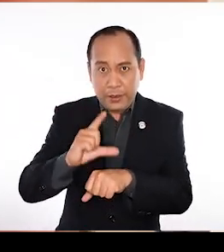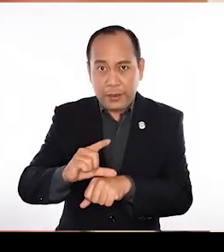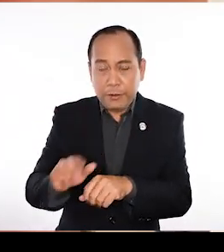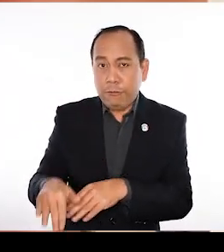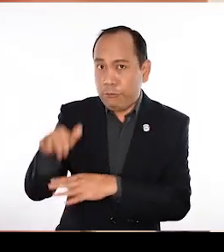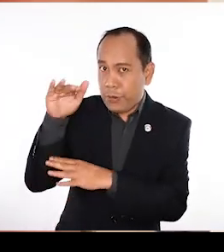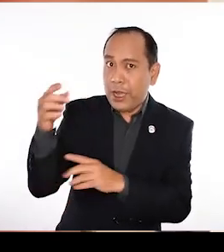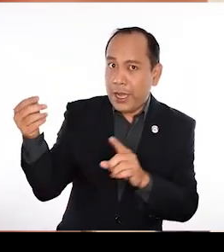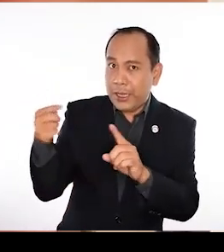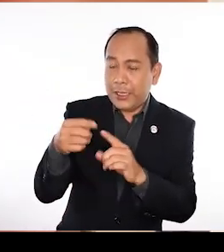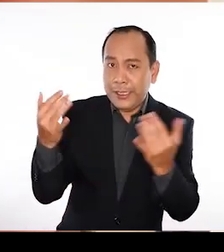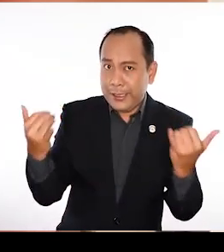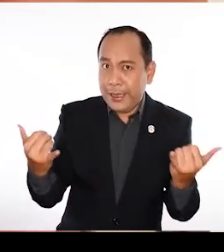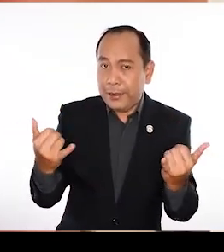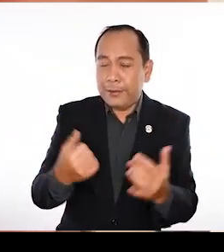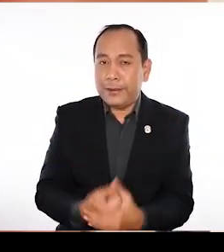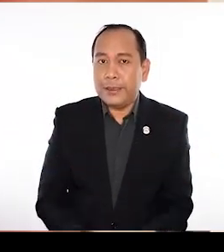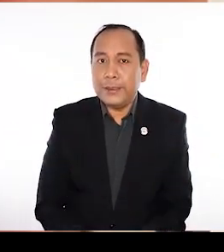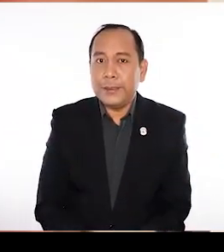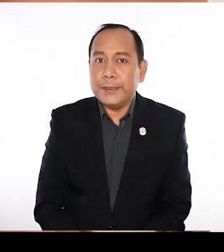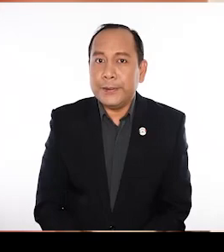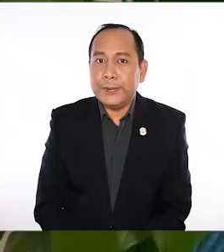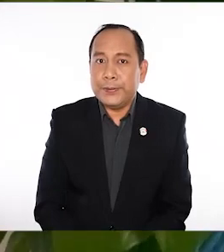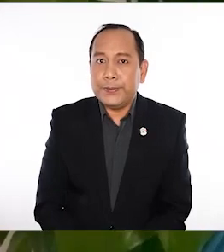until up to this very moment.